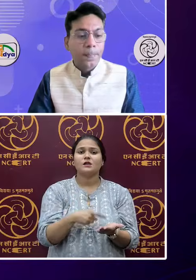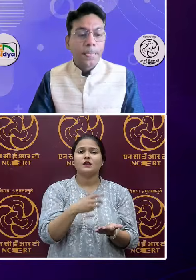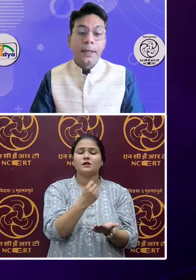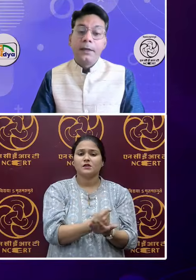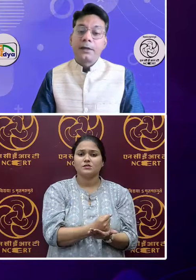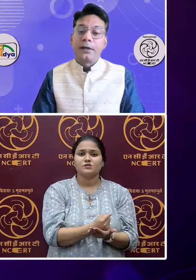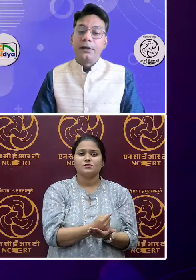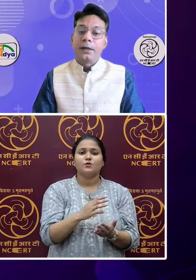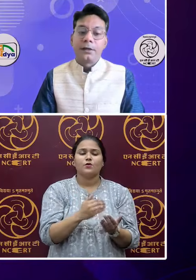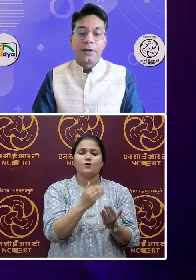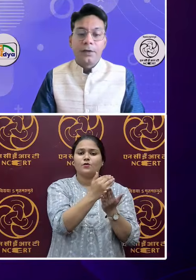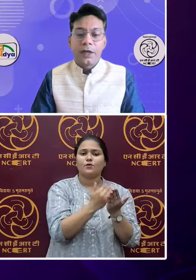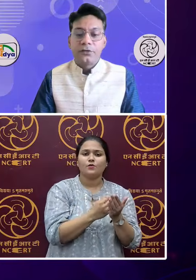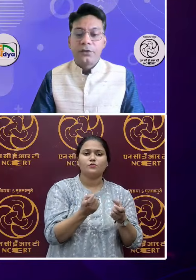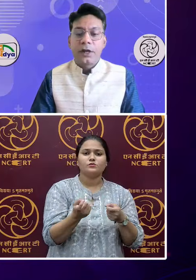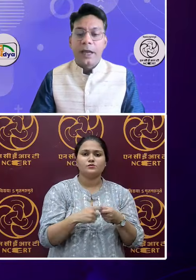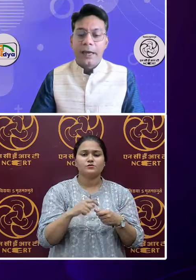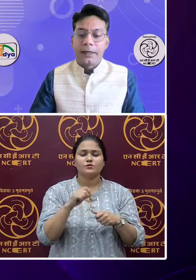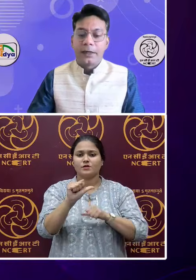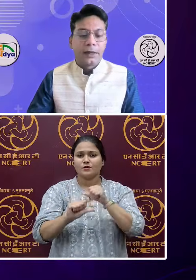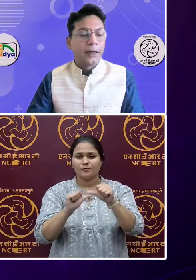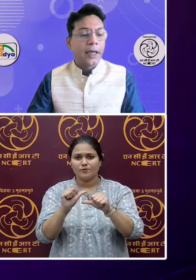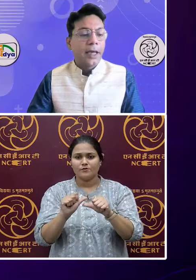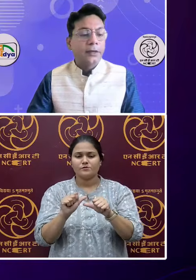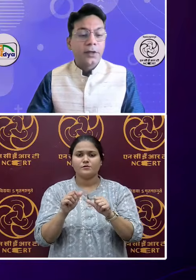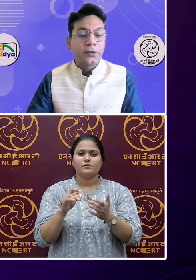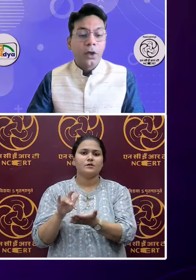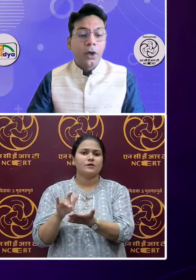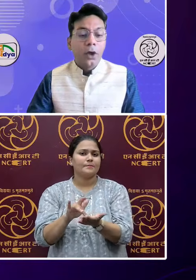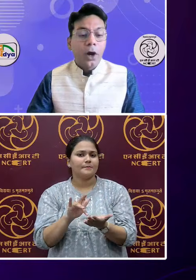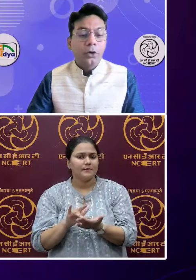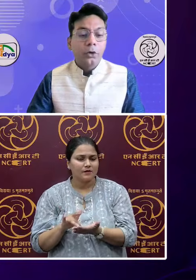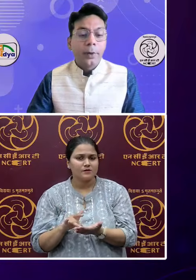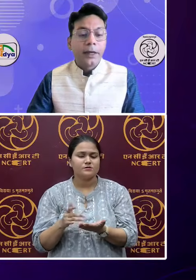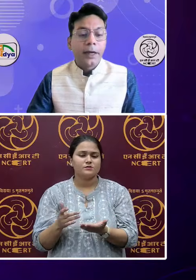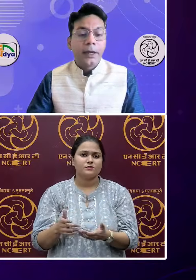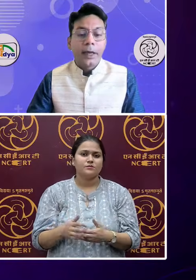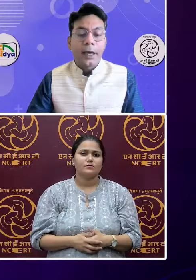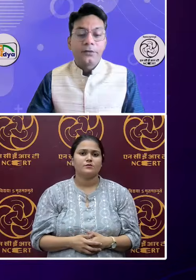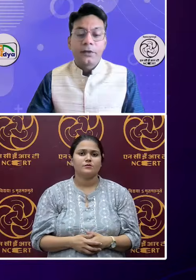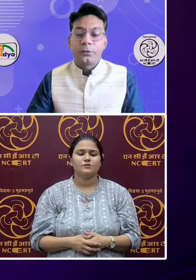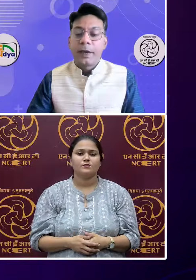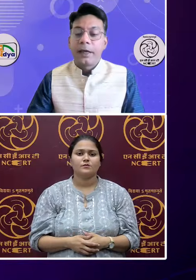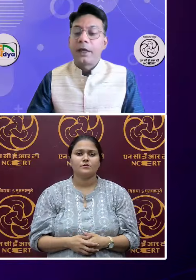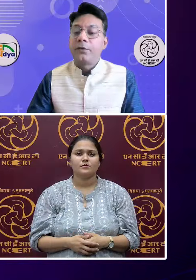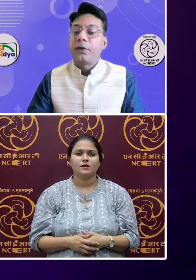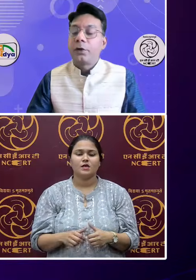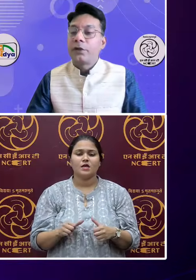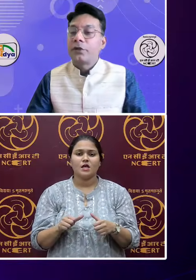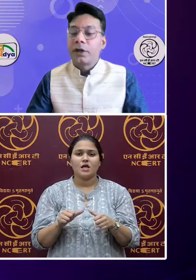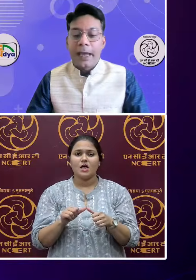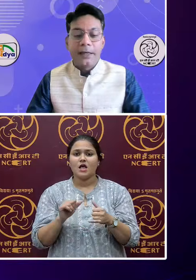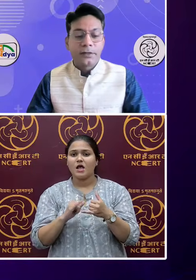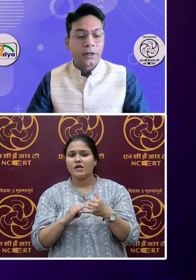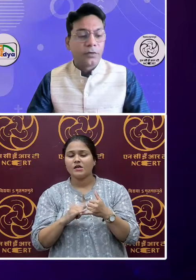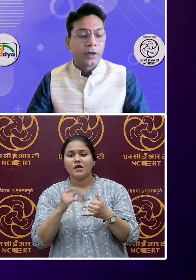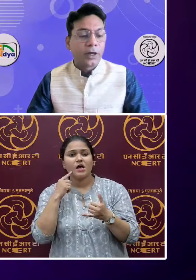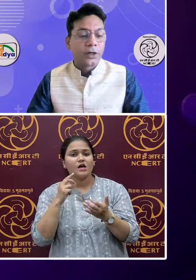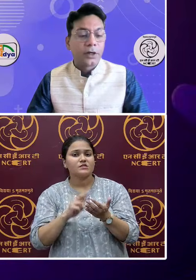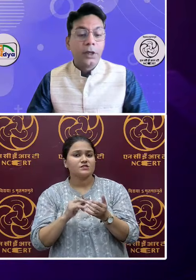process, content navigation and content access, automated assessment, evaluation,